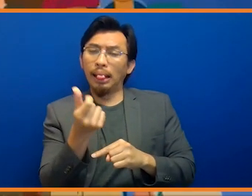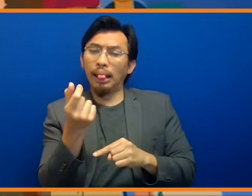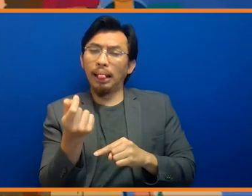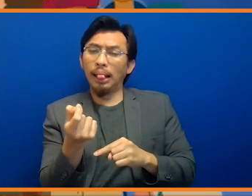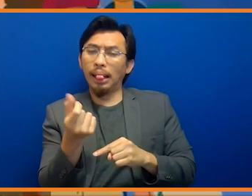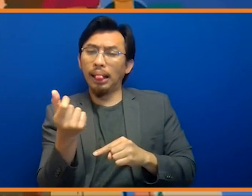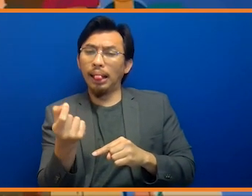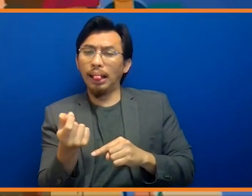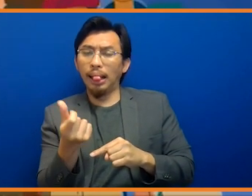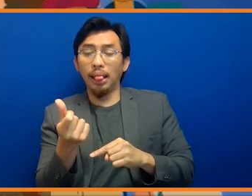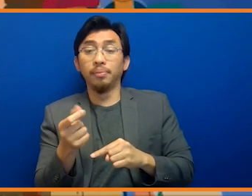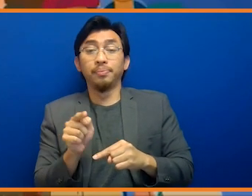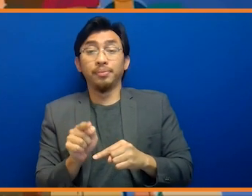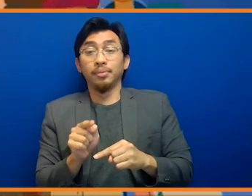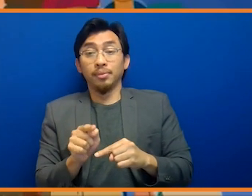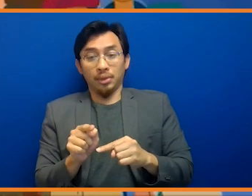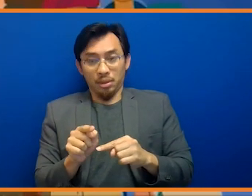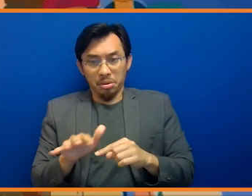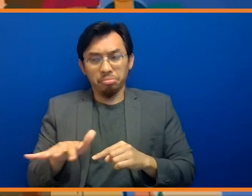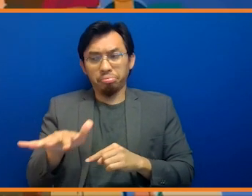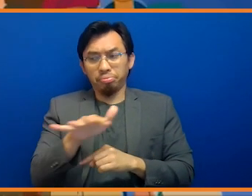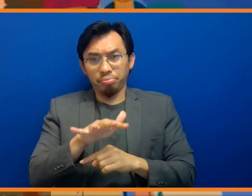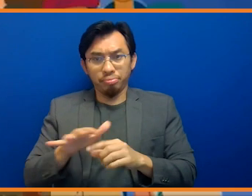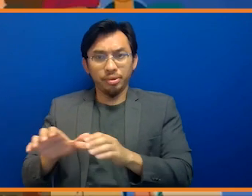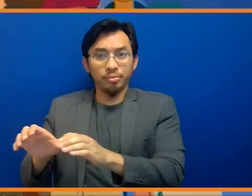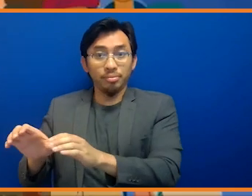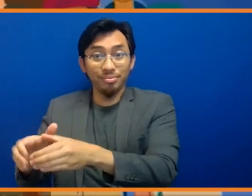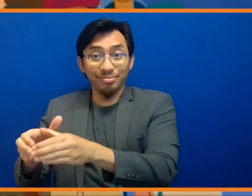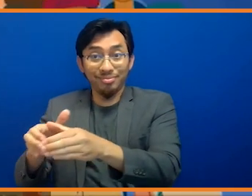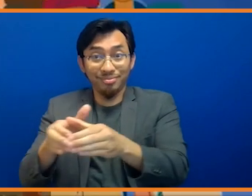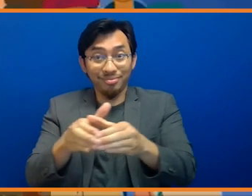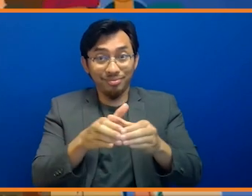very seldom dialogue among the stakeholders.